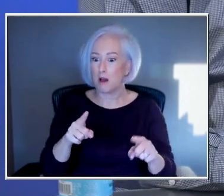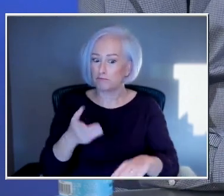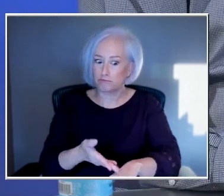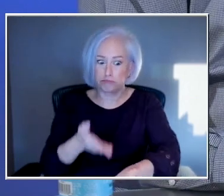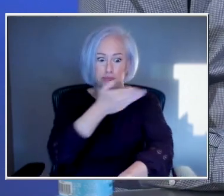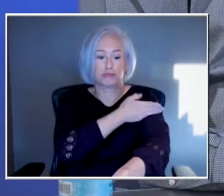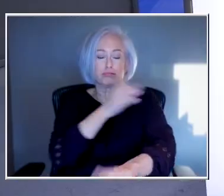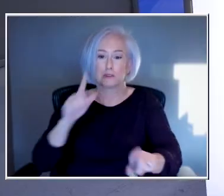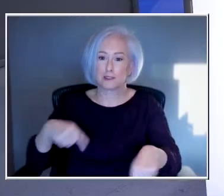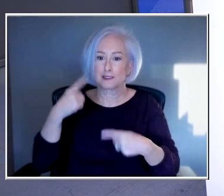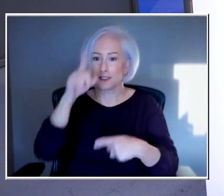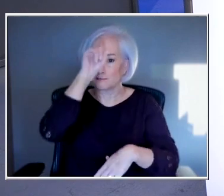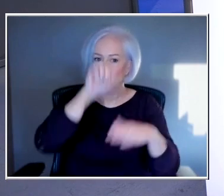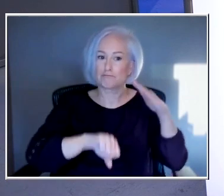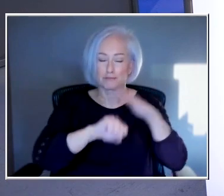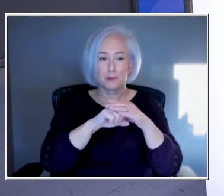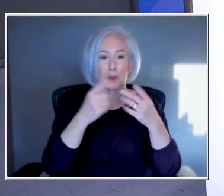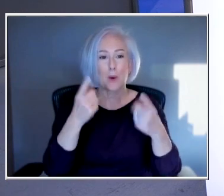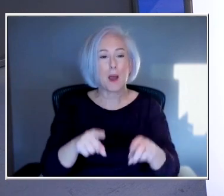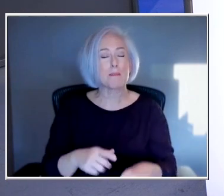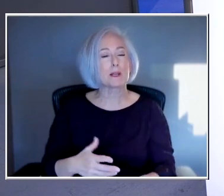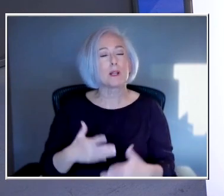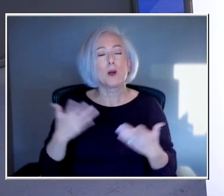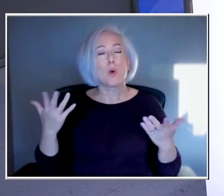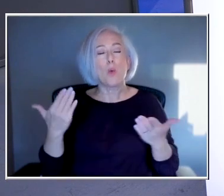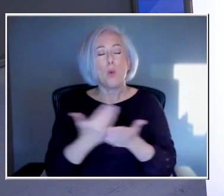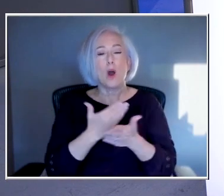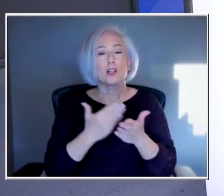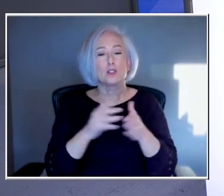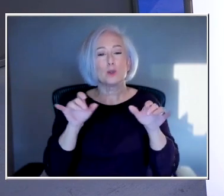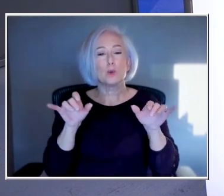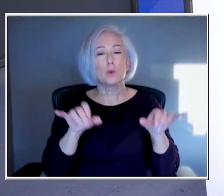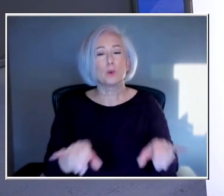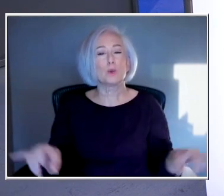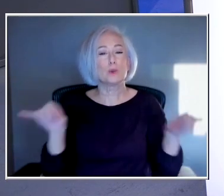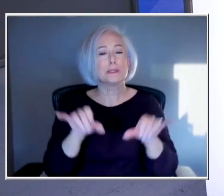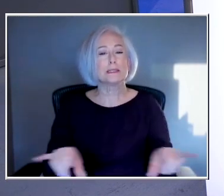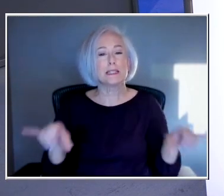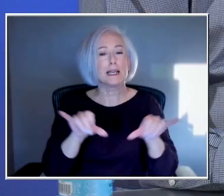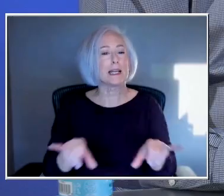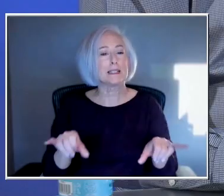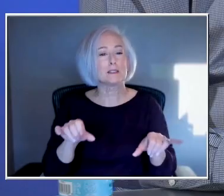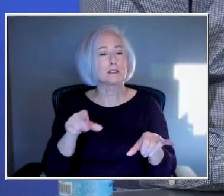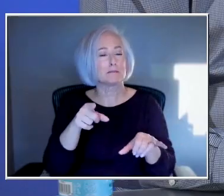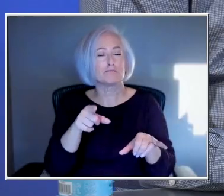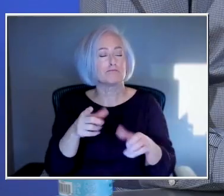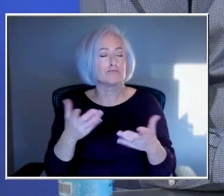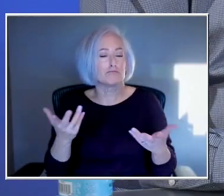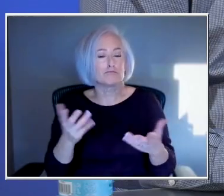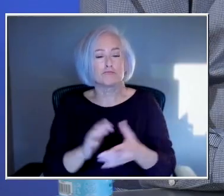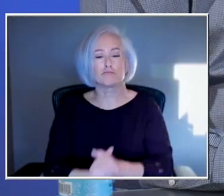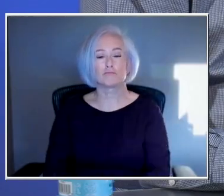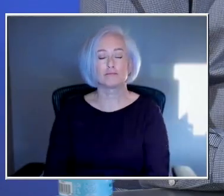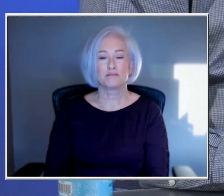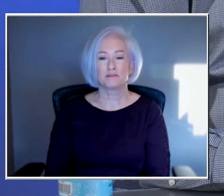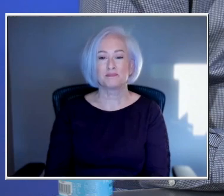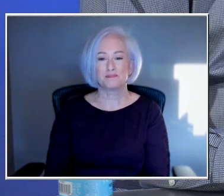away. So any new routines or habits that you've put into place? There's we